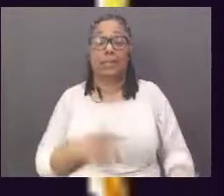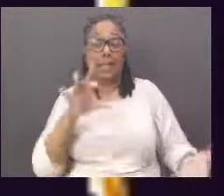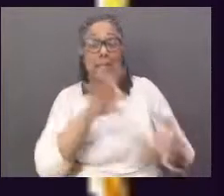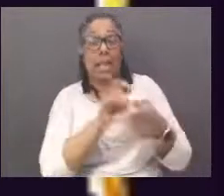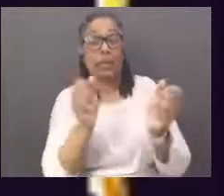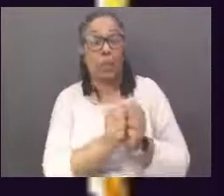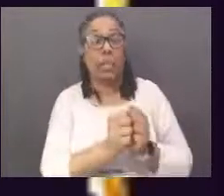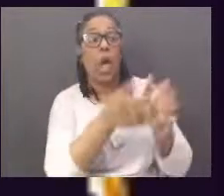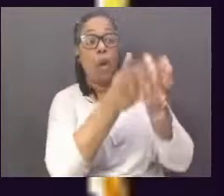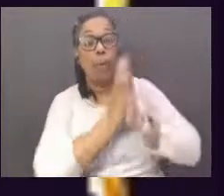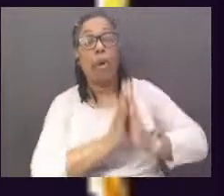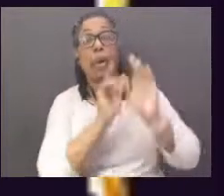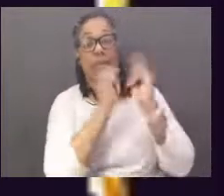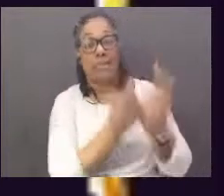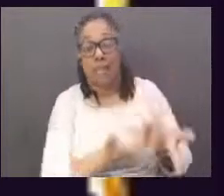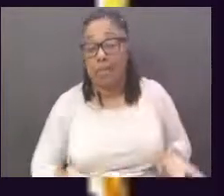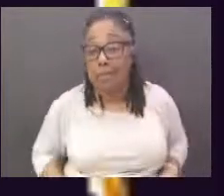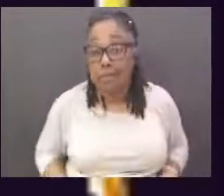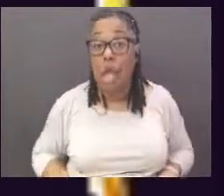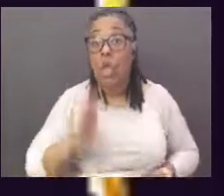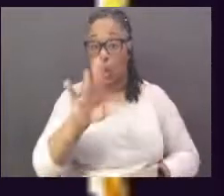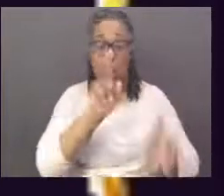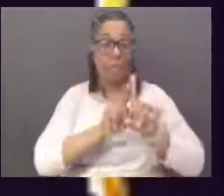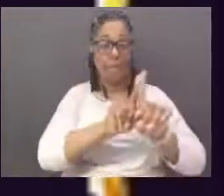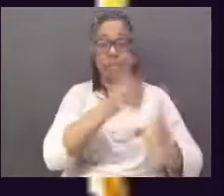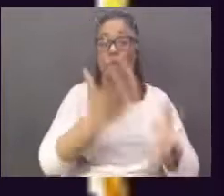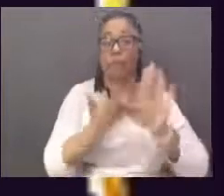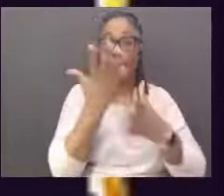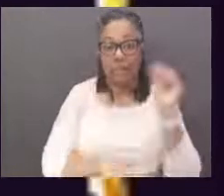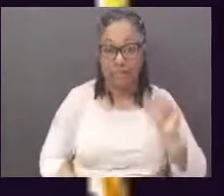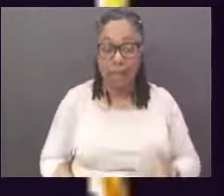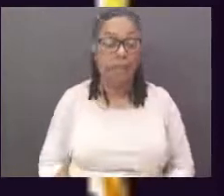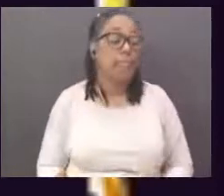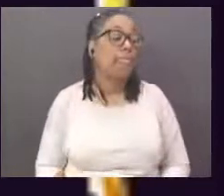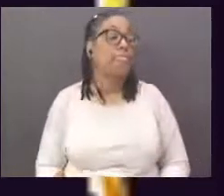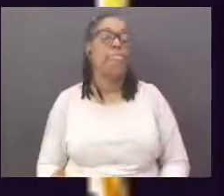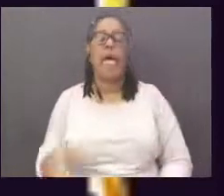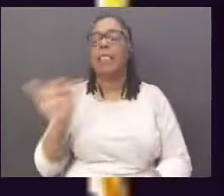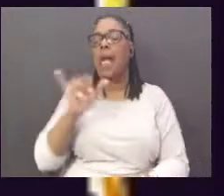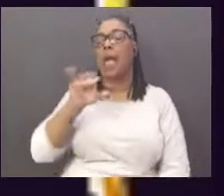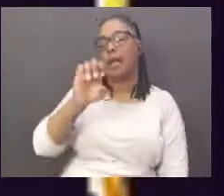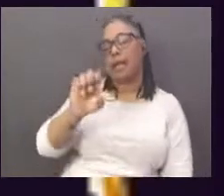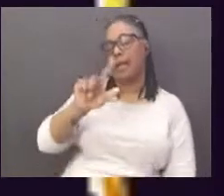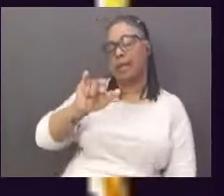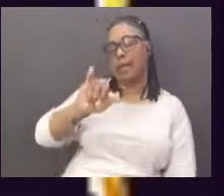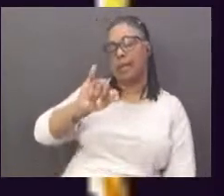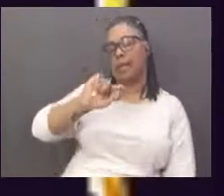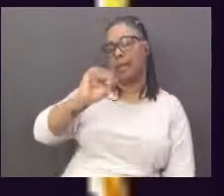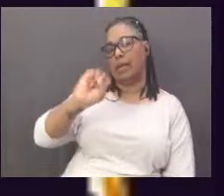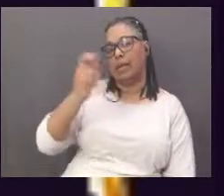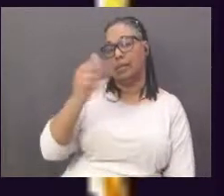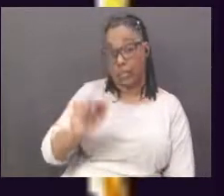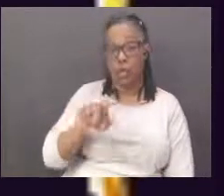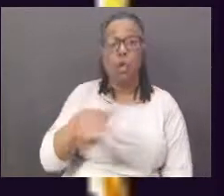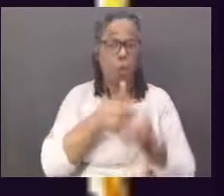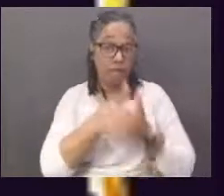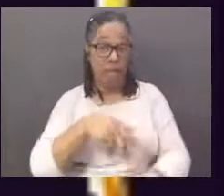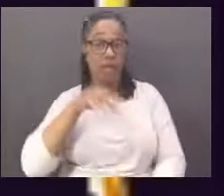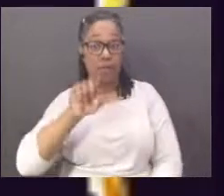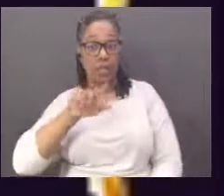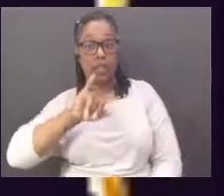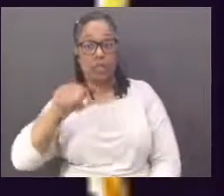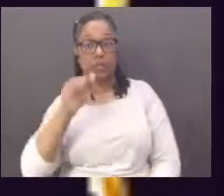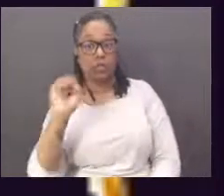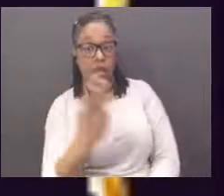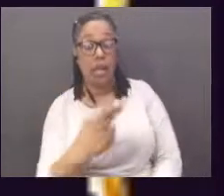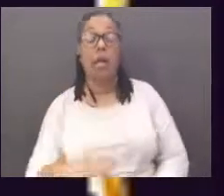I start thinking about Elisha. Like Elisha, you will follow your Elijah to Bethel, the house of God. But Elijah's